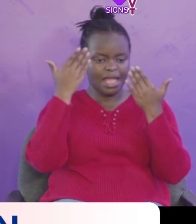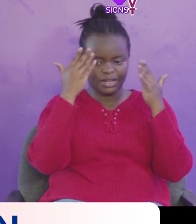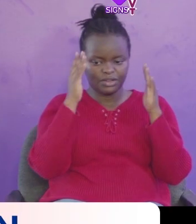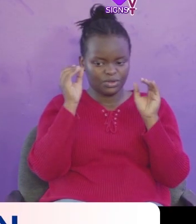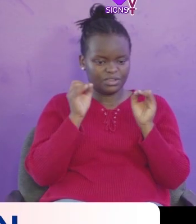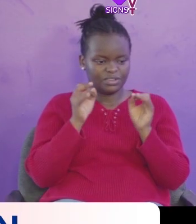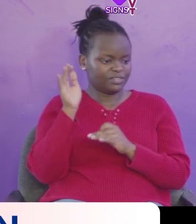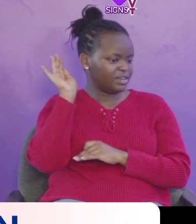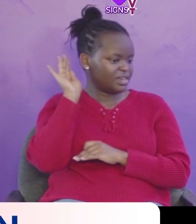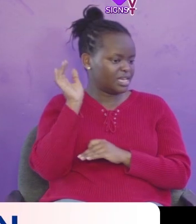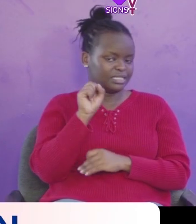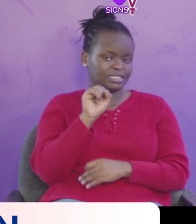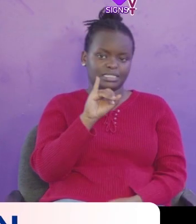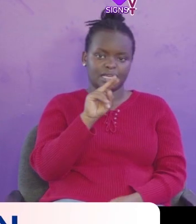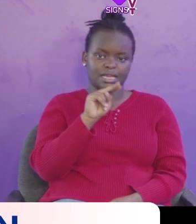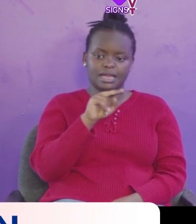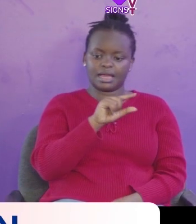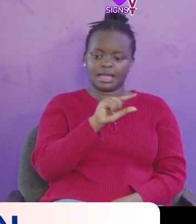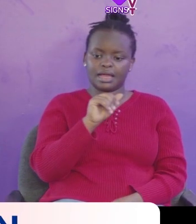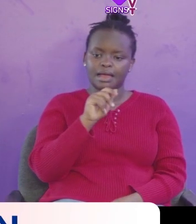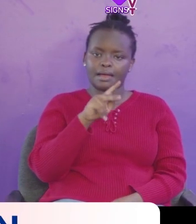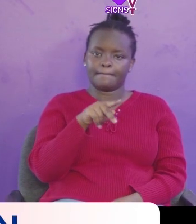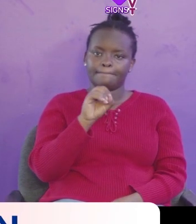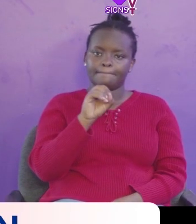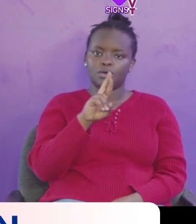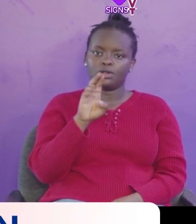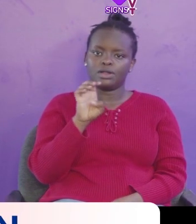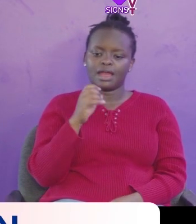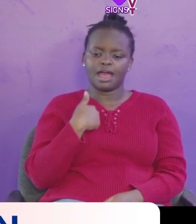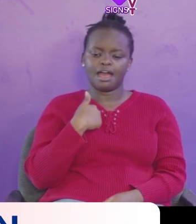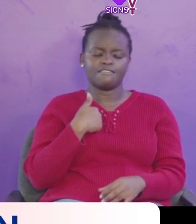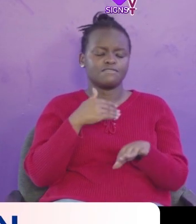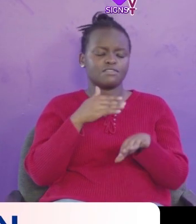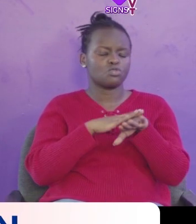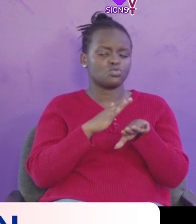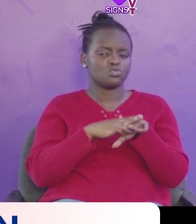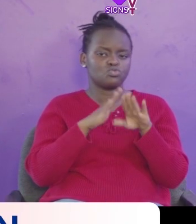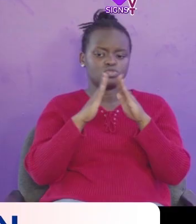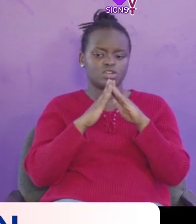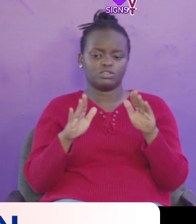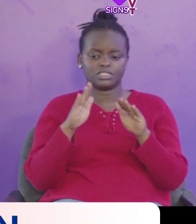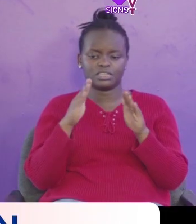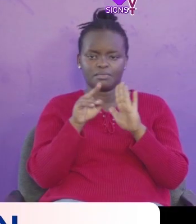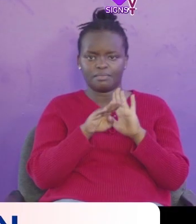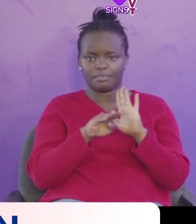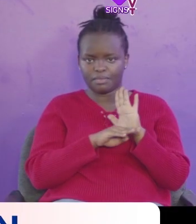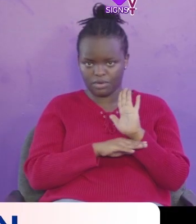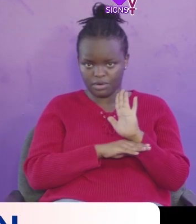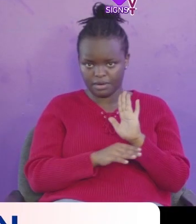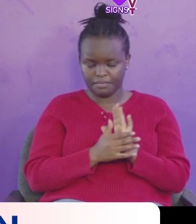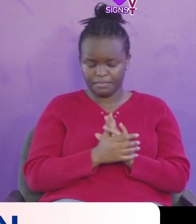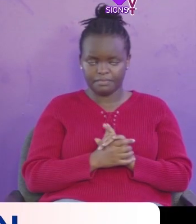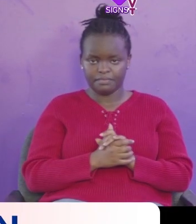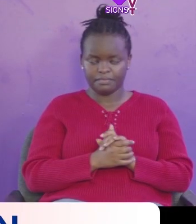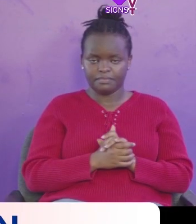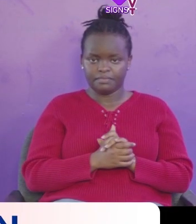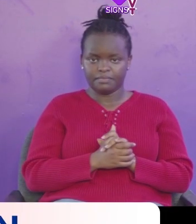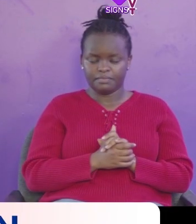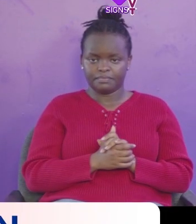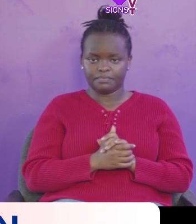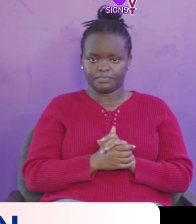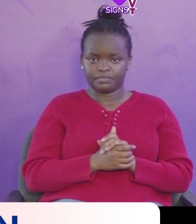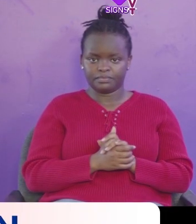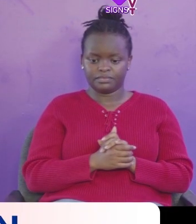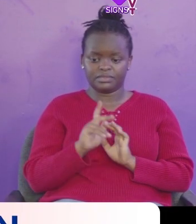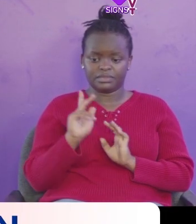heard that Singapore has very good housing programs. Yeah, Singapore has a good housing program. And